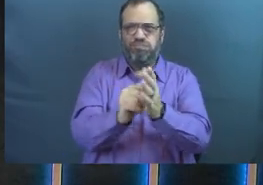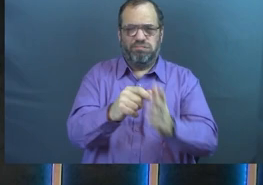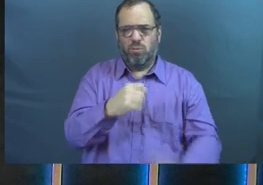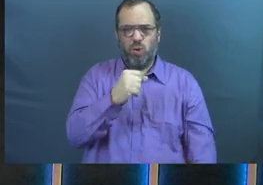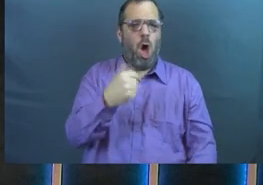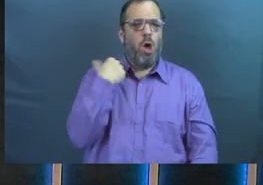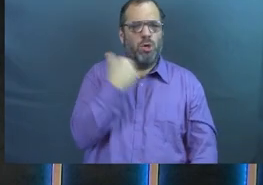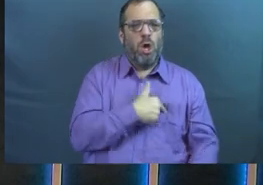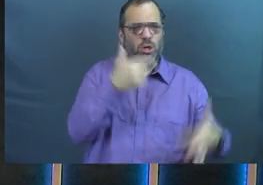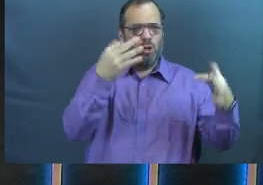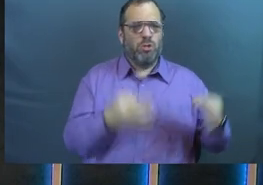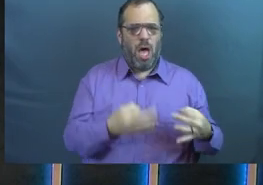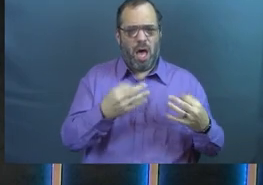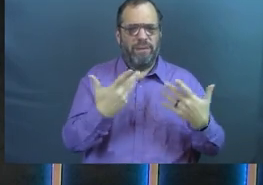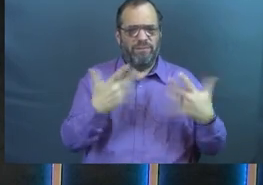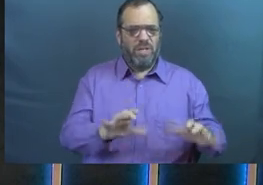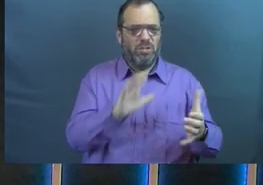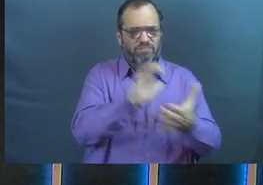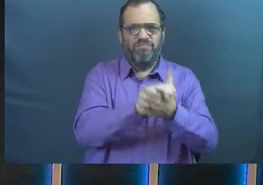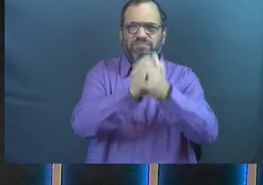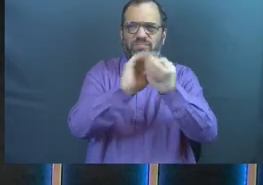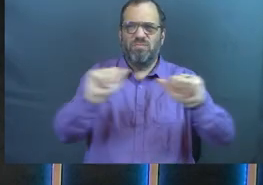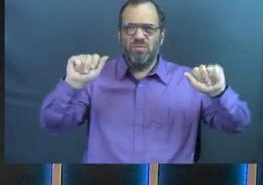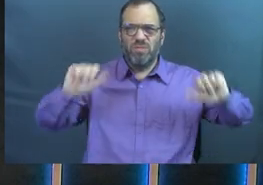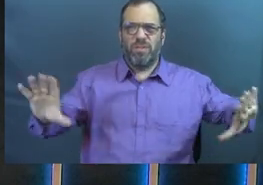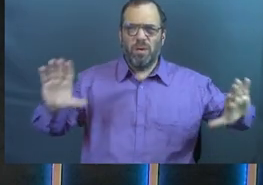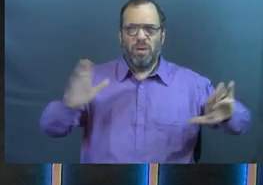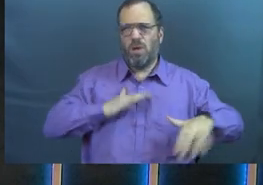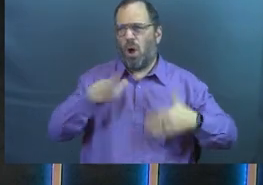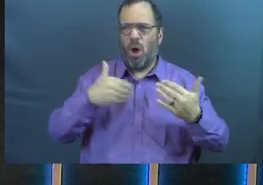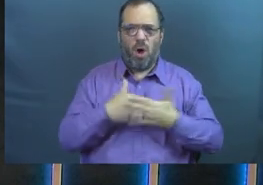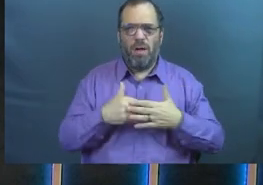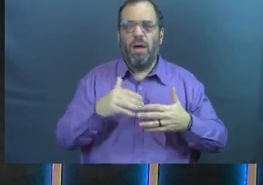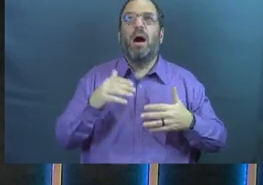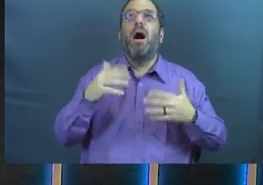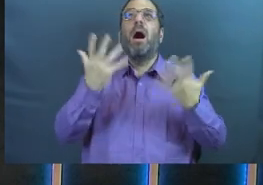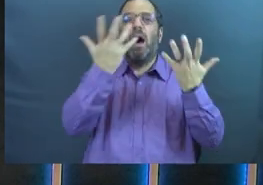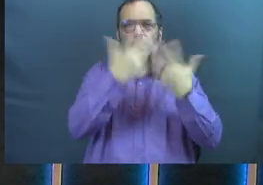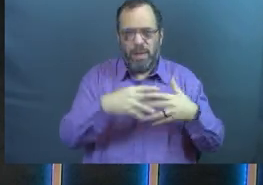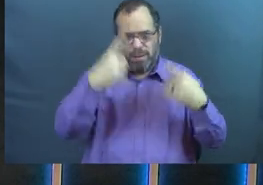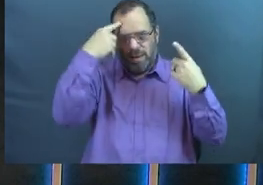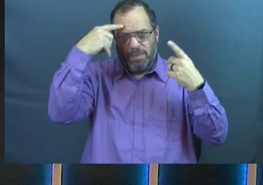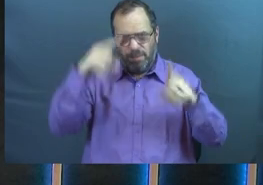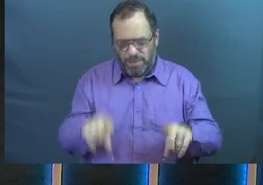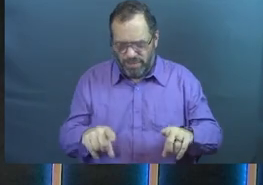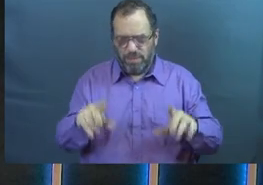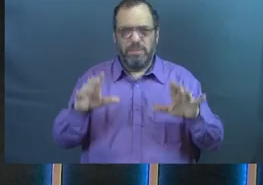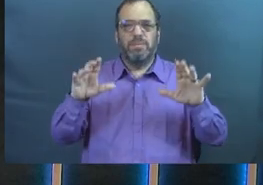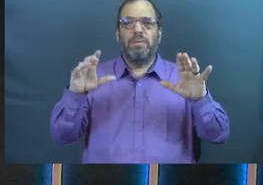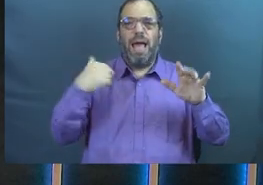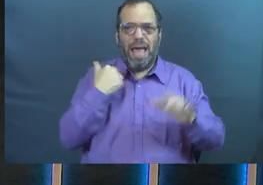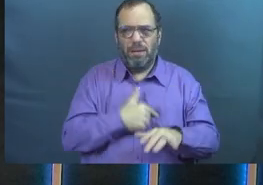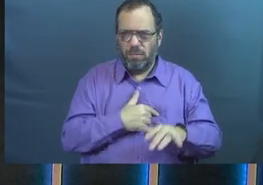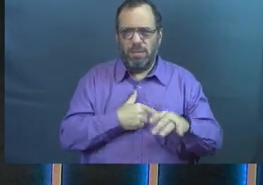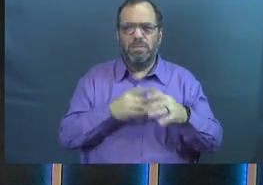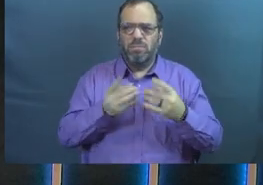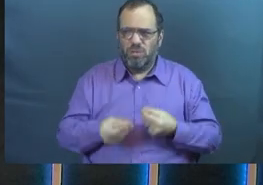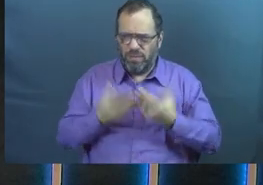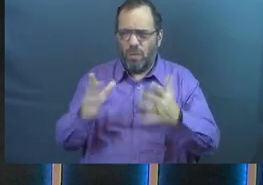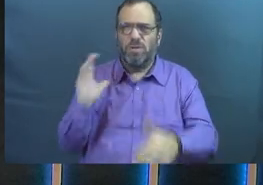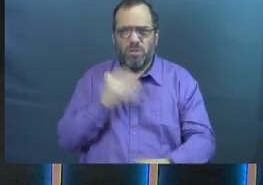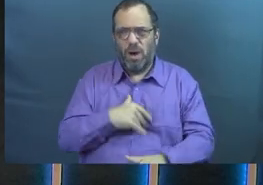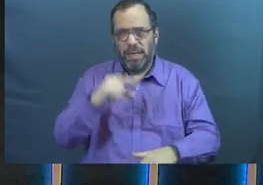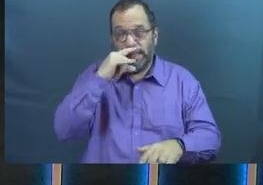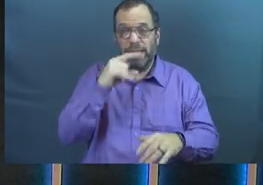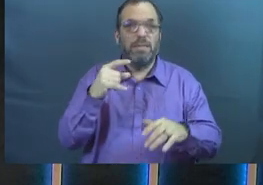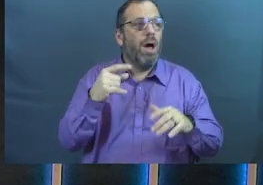release says, yeah, we've decided to call it quits. It's all going to be amicable and peaceful, and we're going to be totally devoted to our